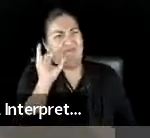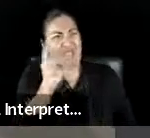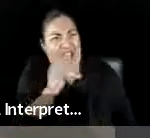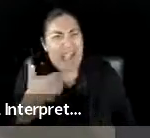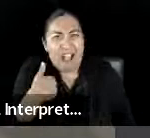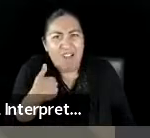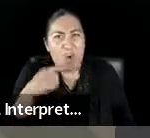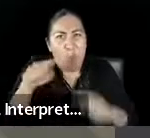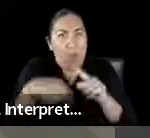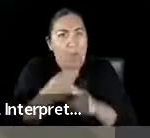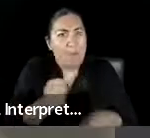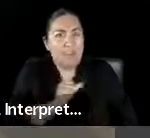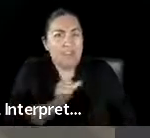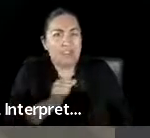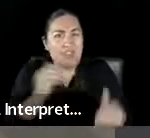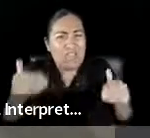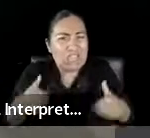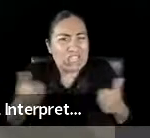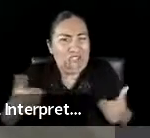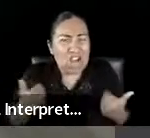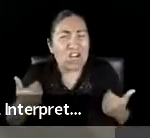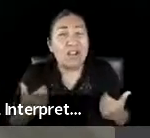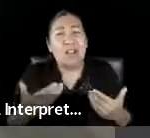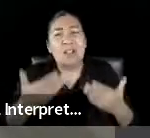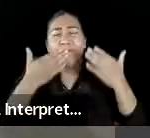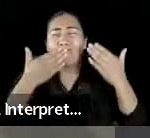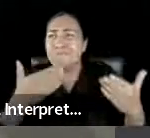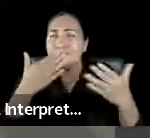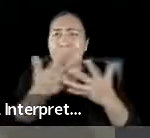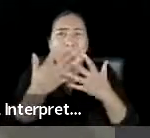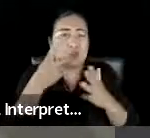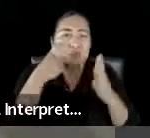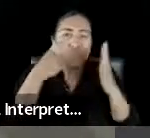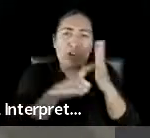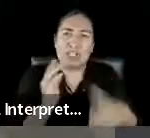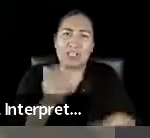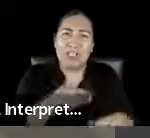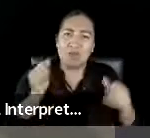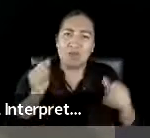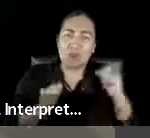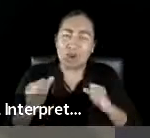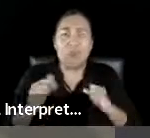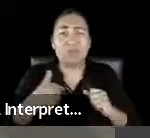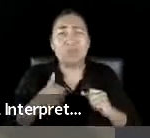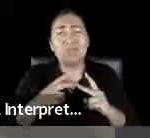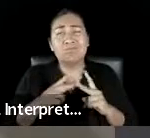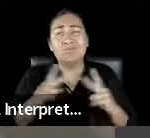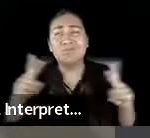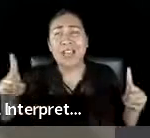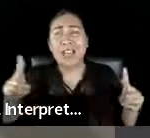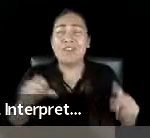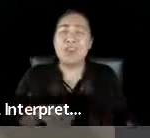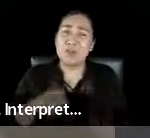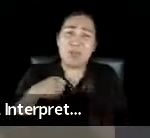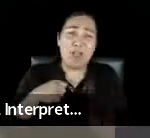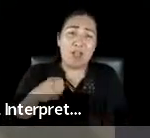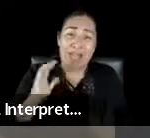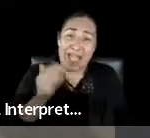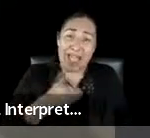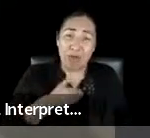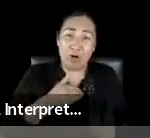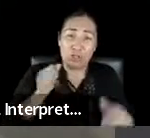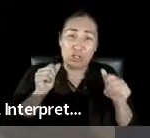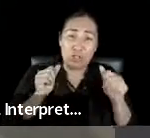younger. Thank you so much for recognizing our show. We're very proud that we are a show that people